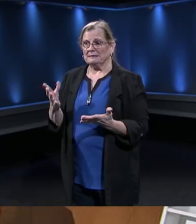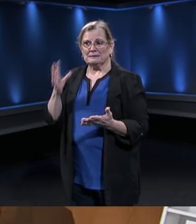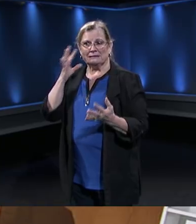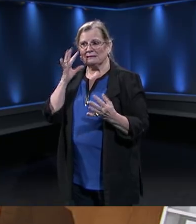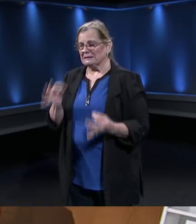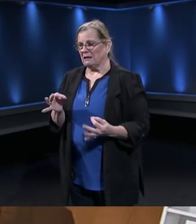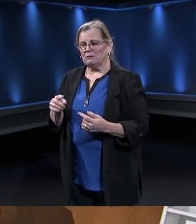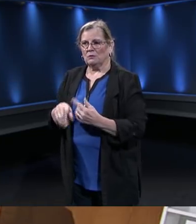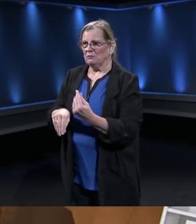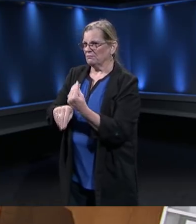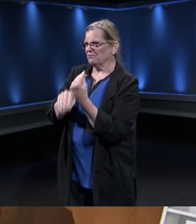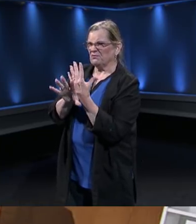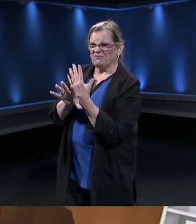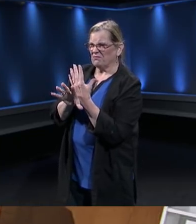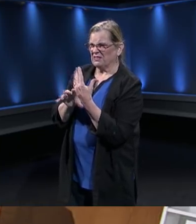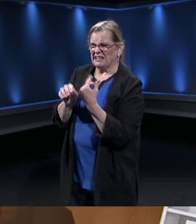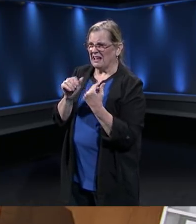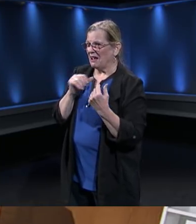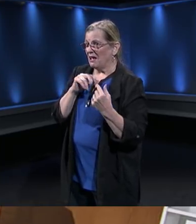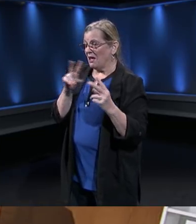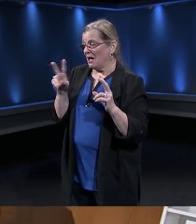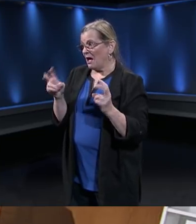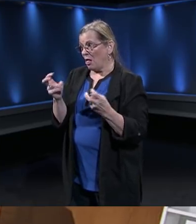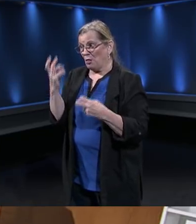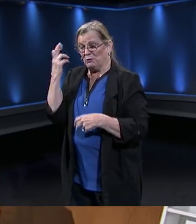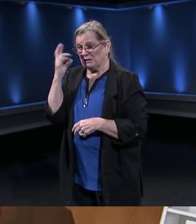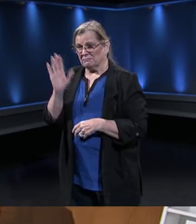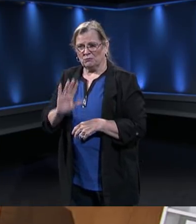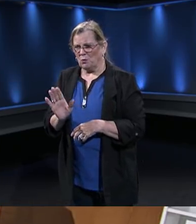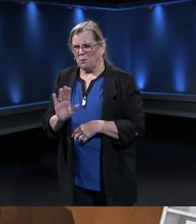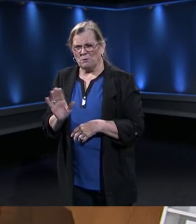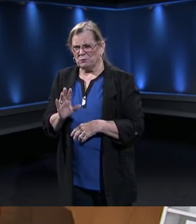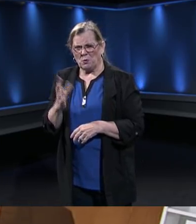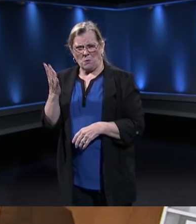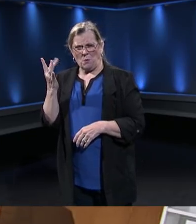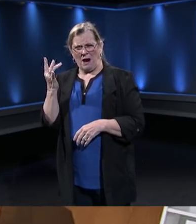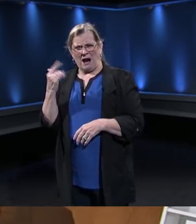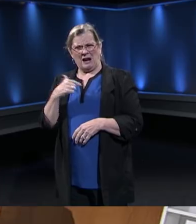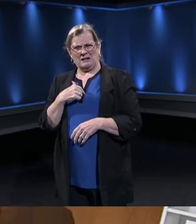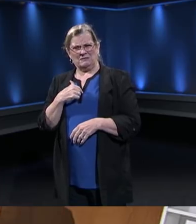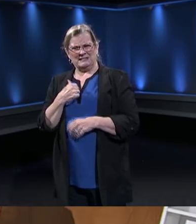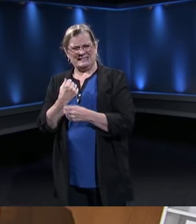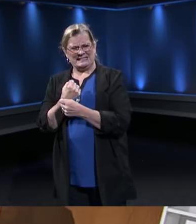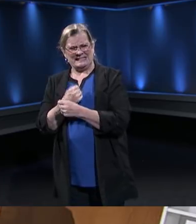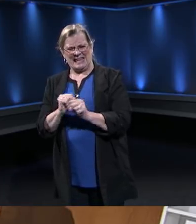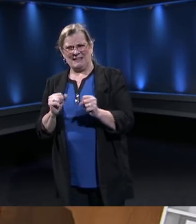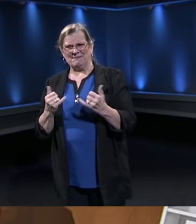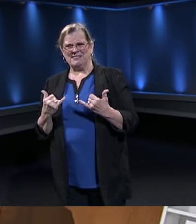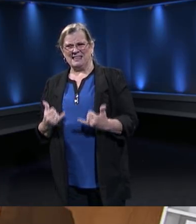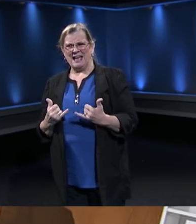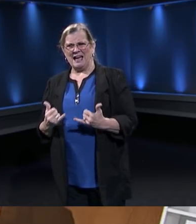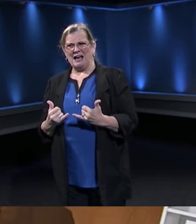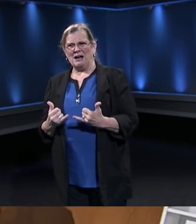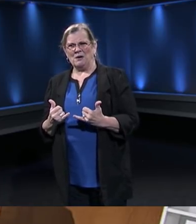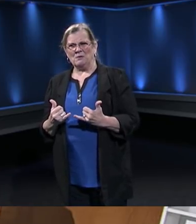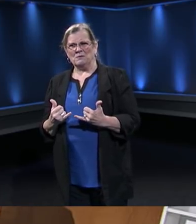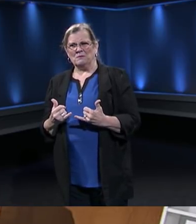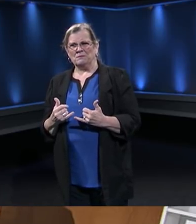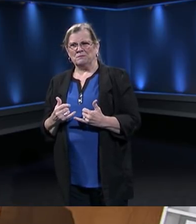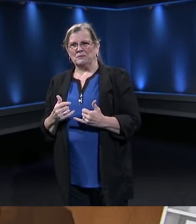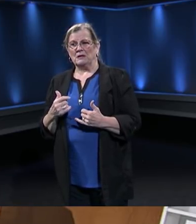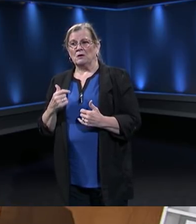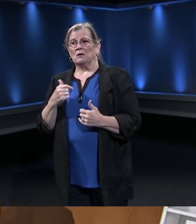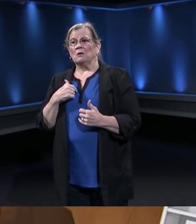My question is, why is it safe now to bring children back for a paid caretaking program up to